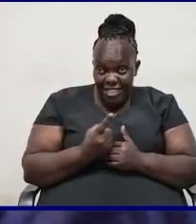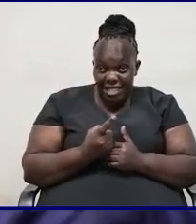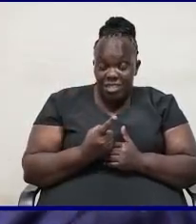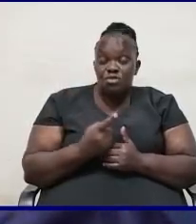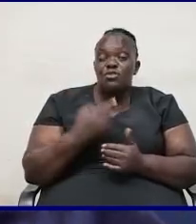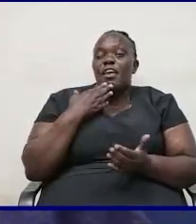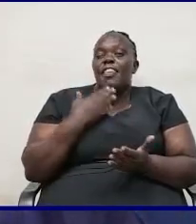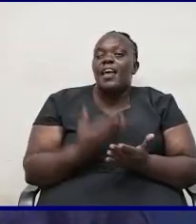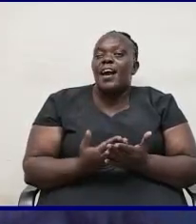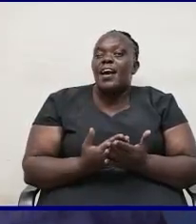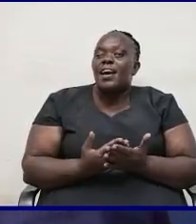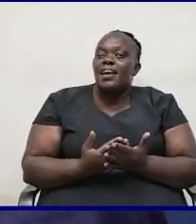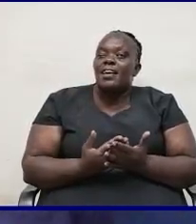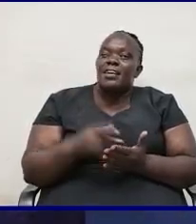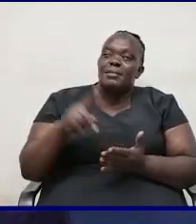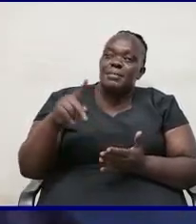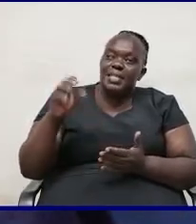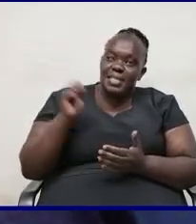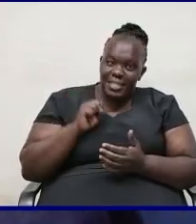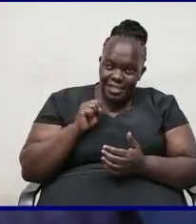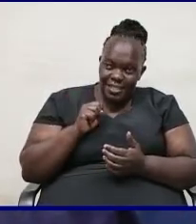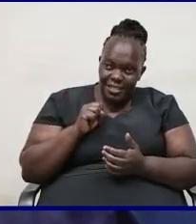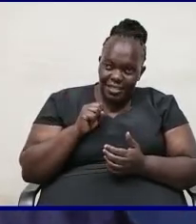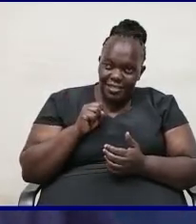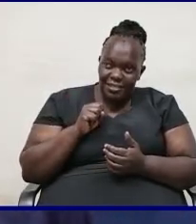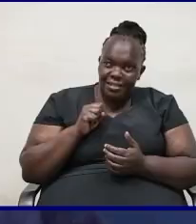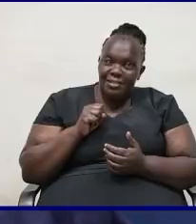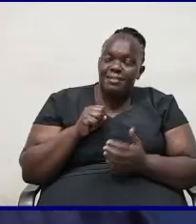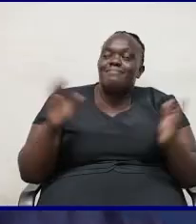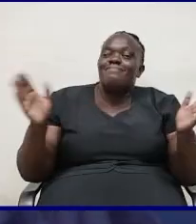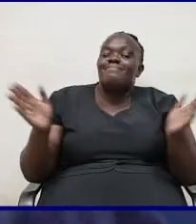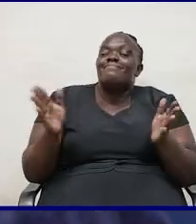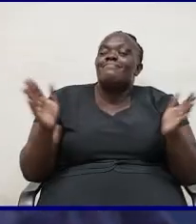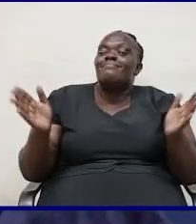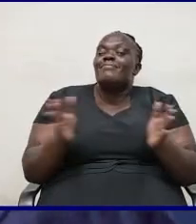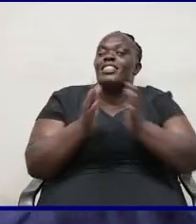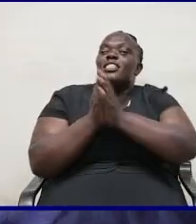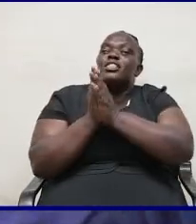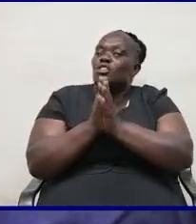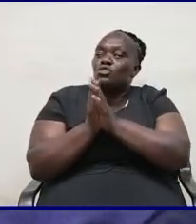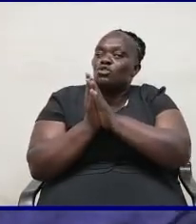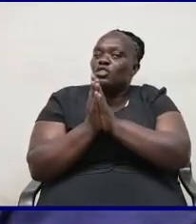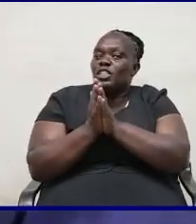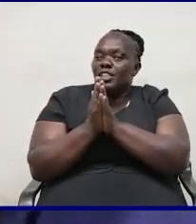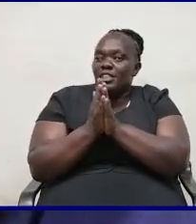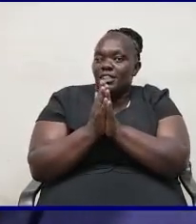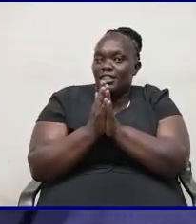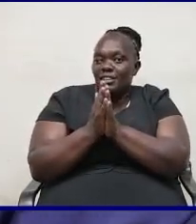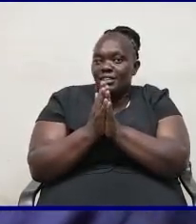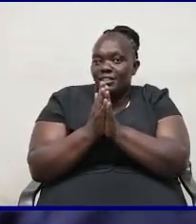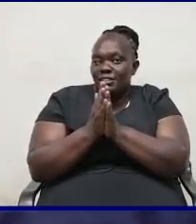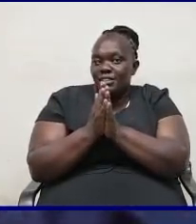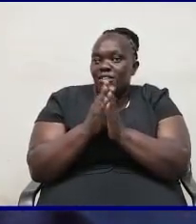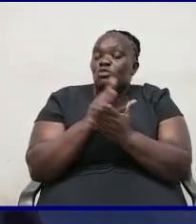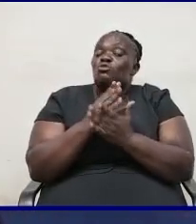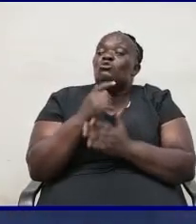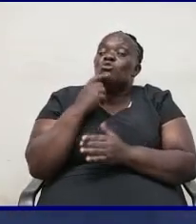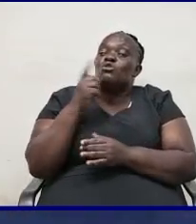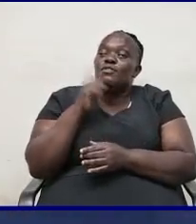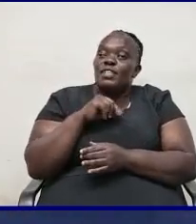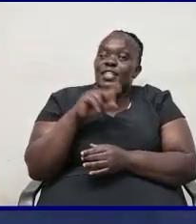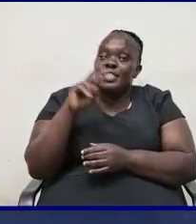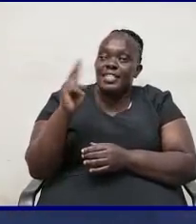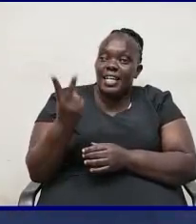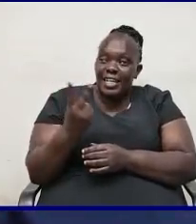to thank Honorable PS for an inspiring story that he has told us.